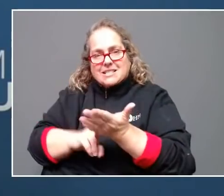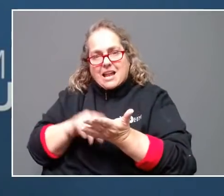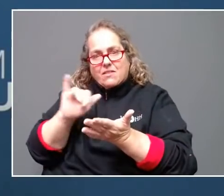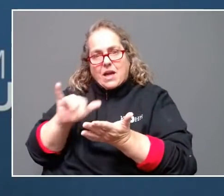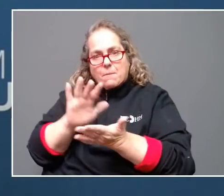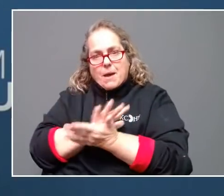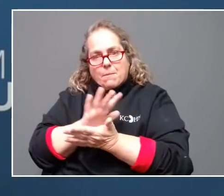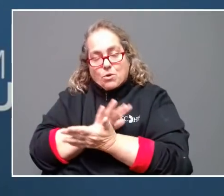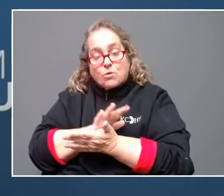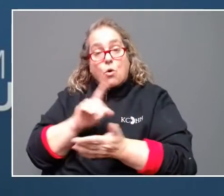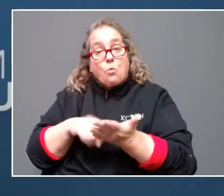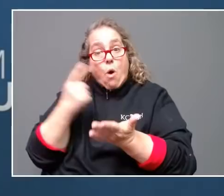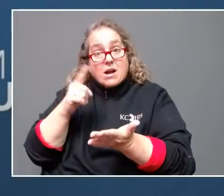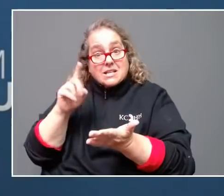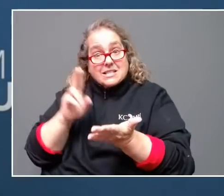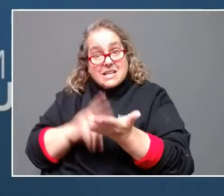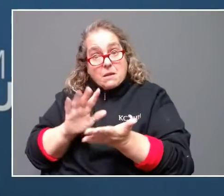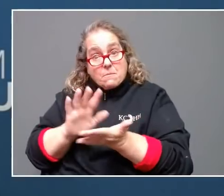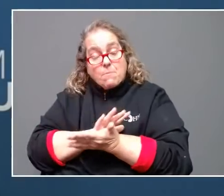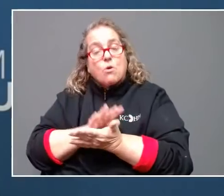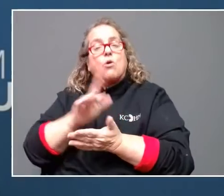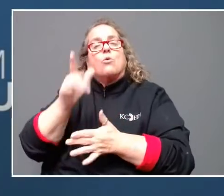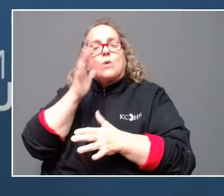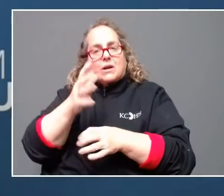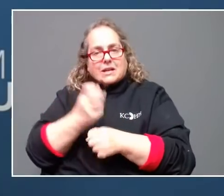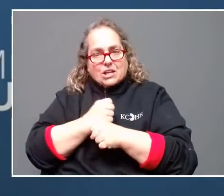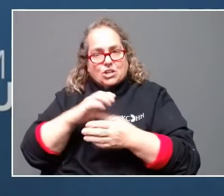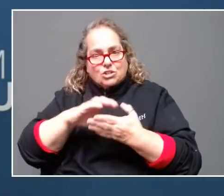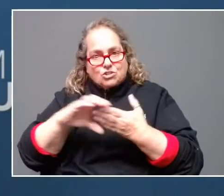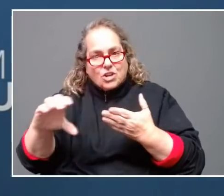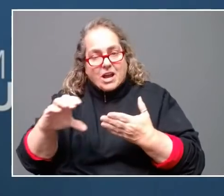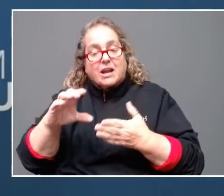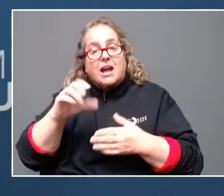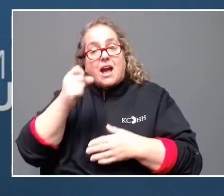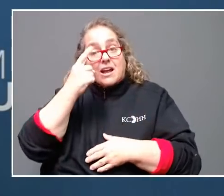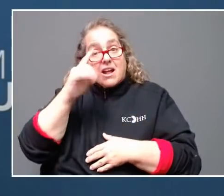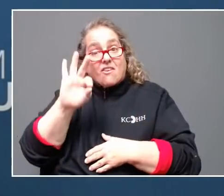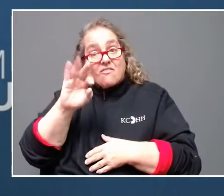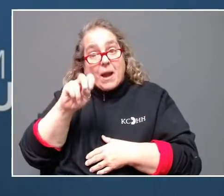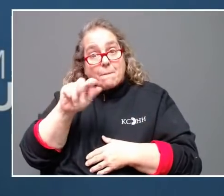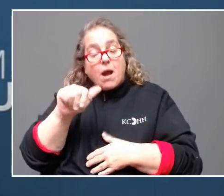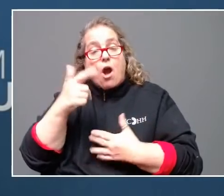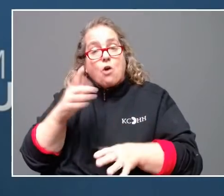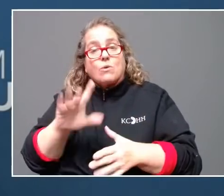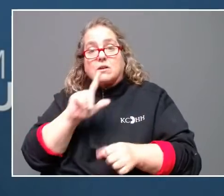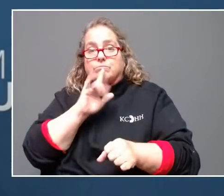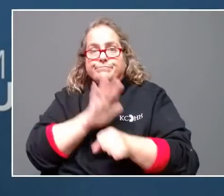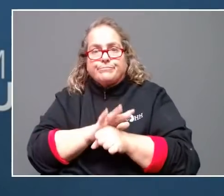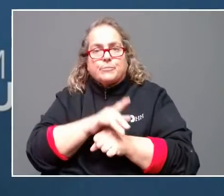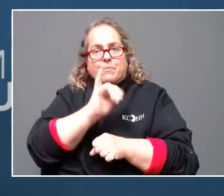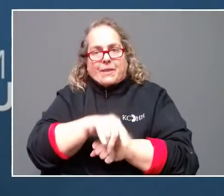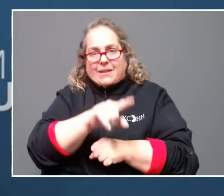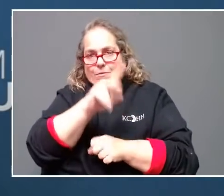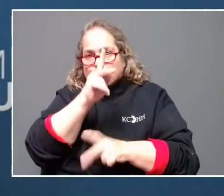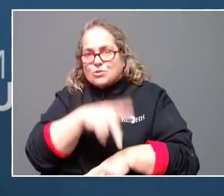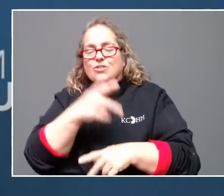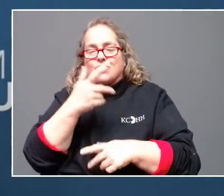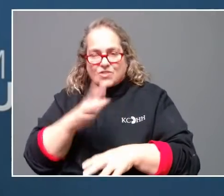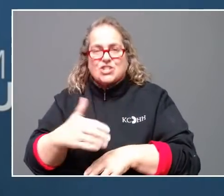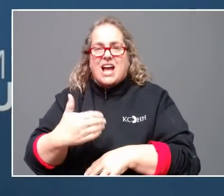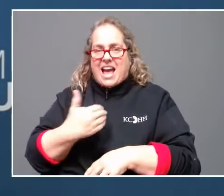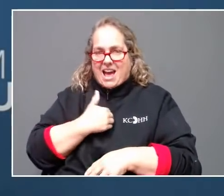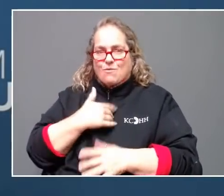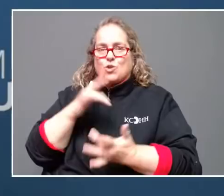we're sending a check to has been harmed. They've already gone through a full vetting process and been approved. So we